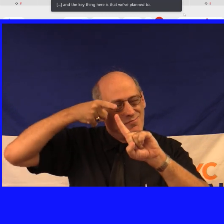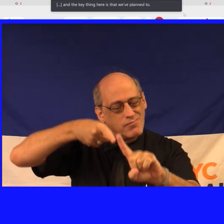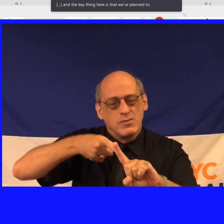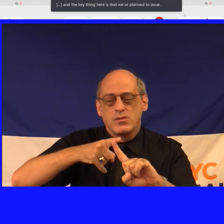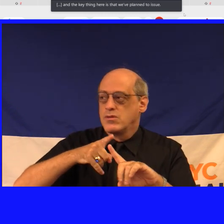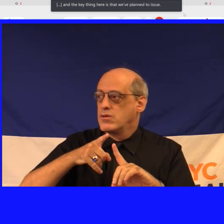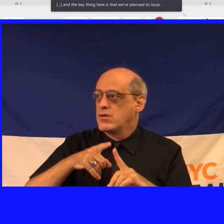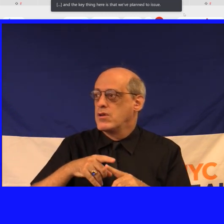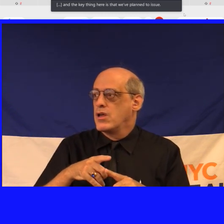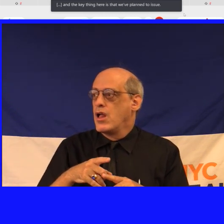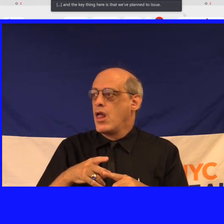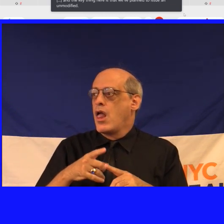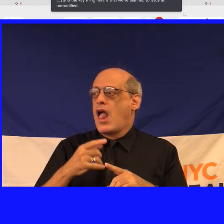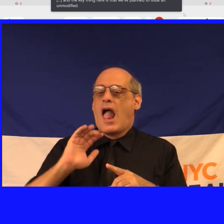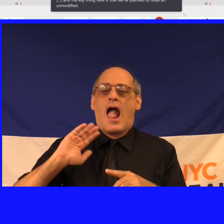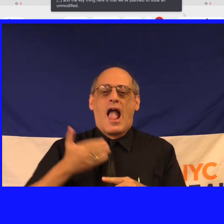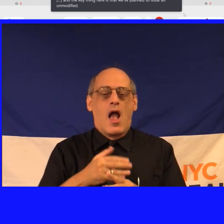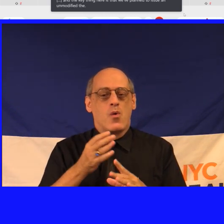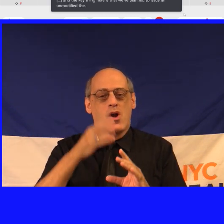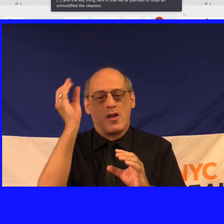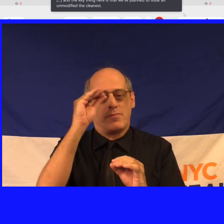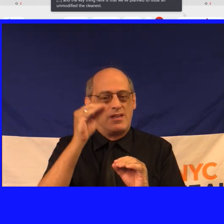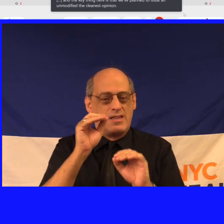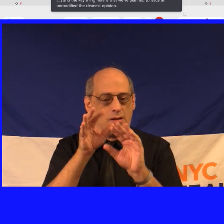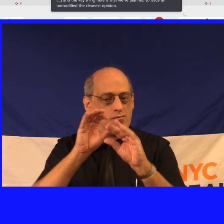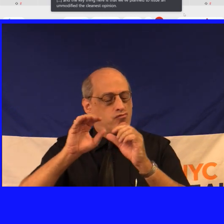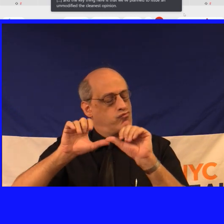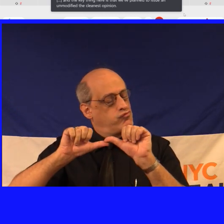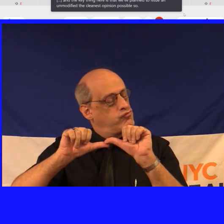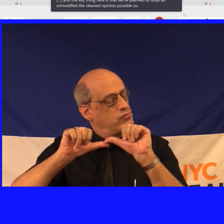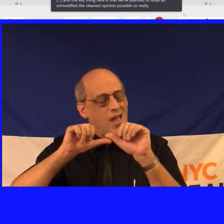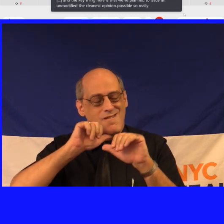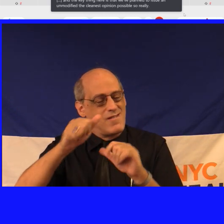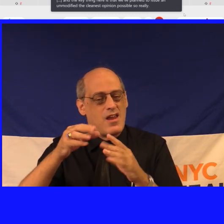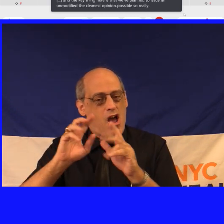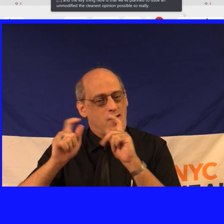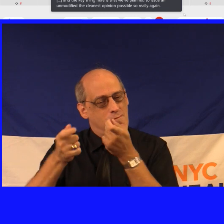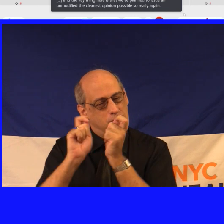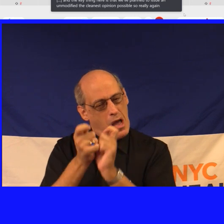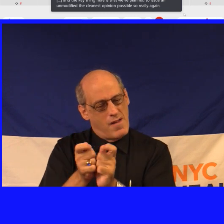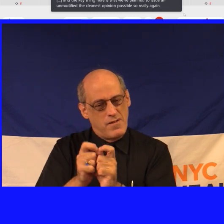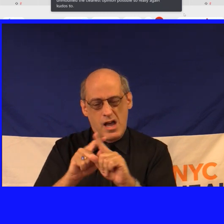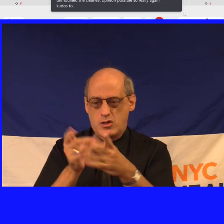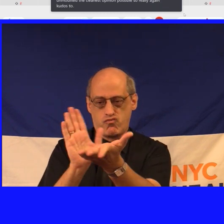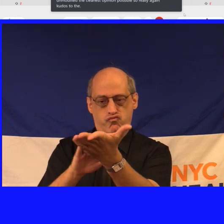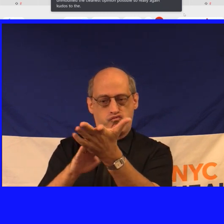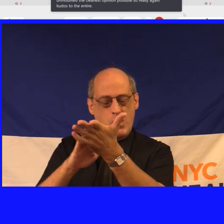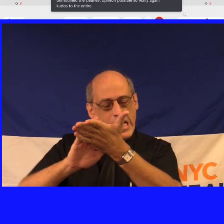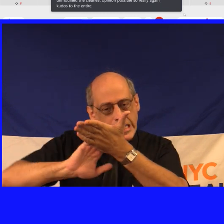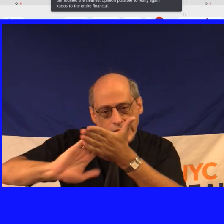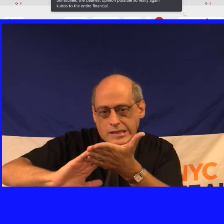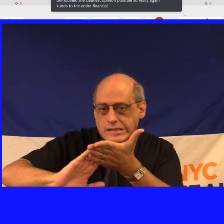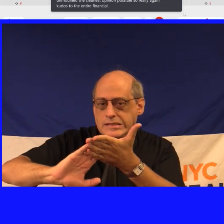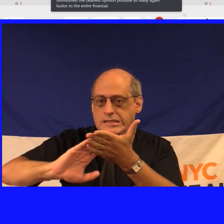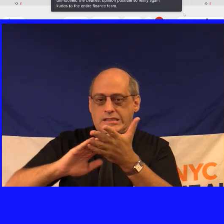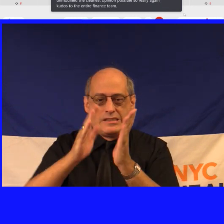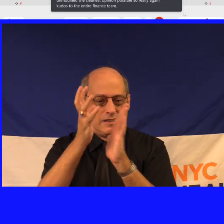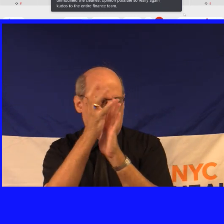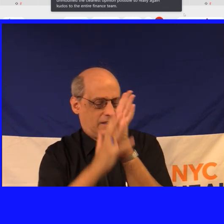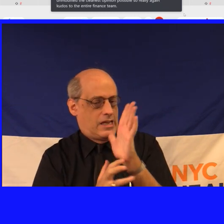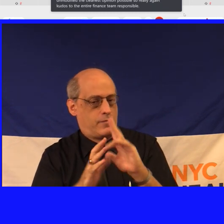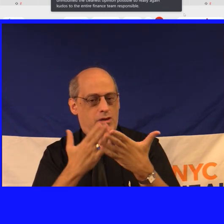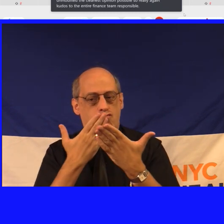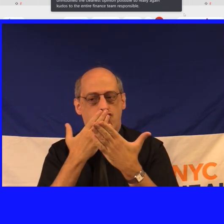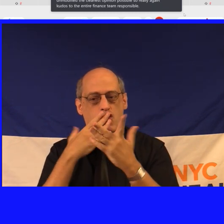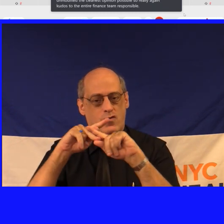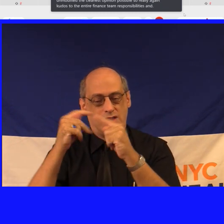issue an unmodified, the cleanest opinion possible. So really, again, kudos to the entire finance team. The